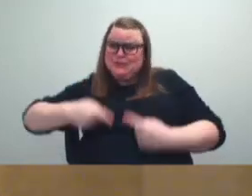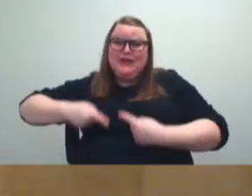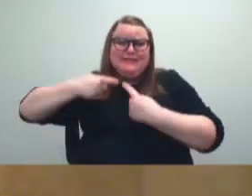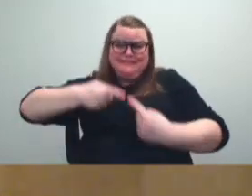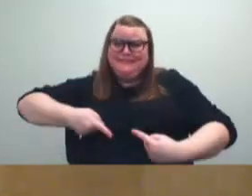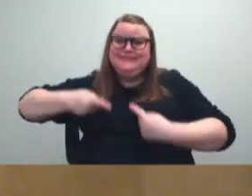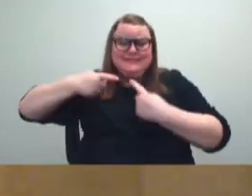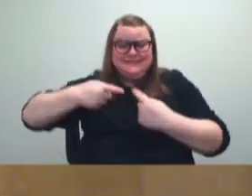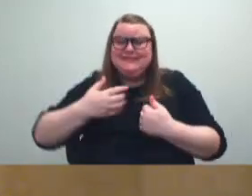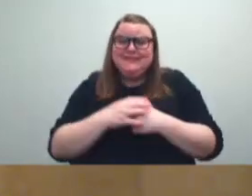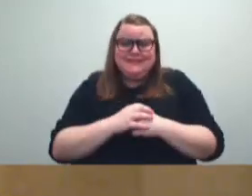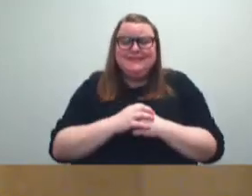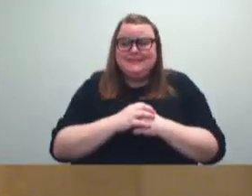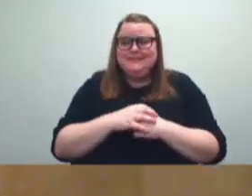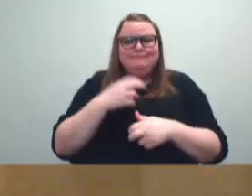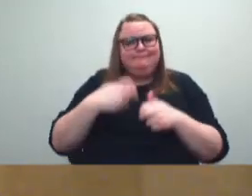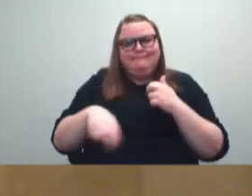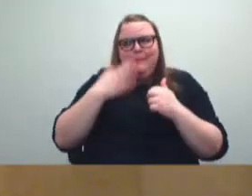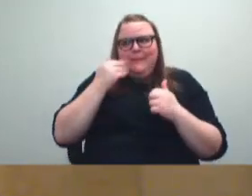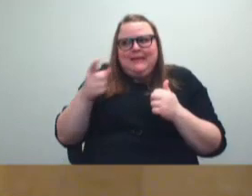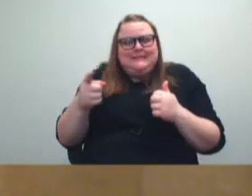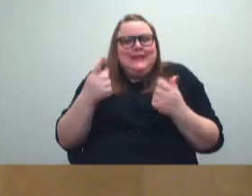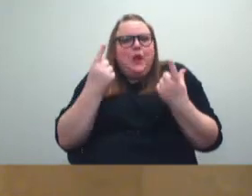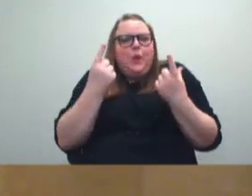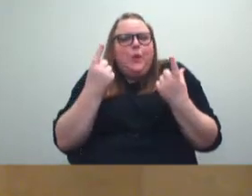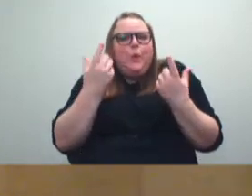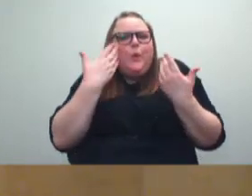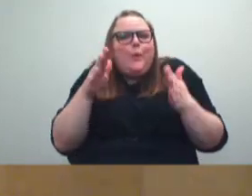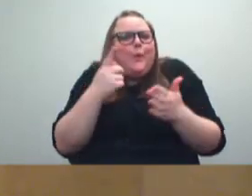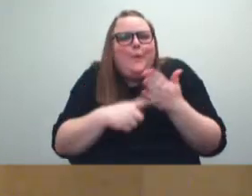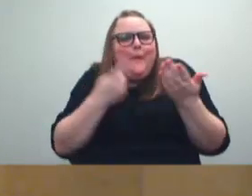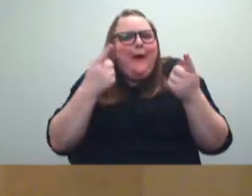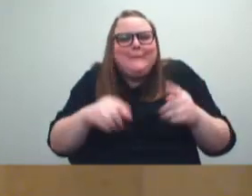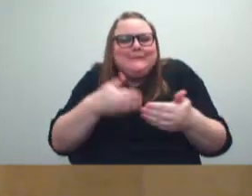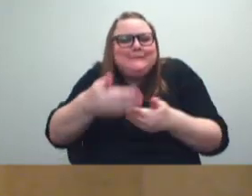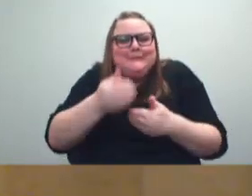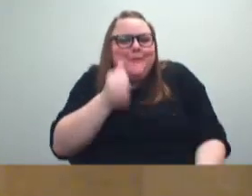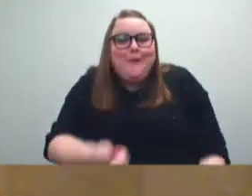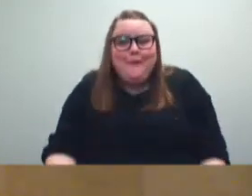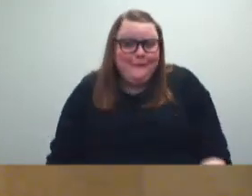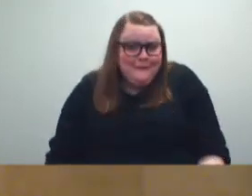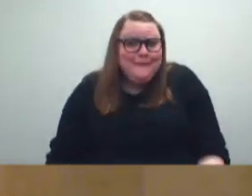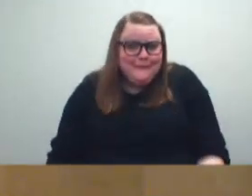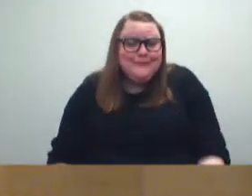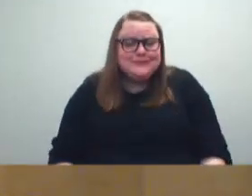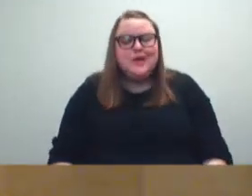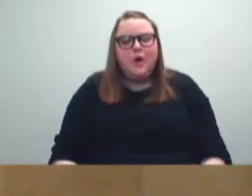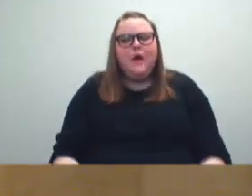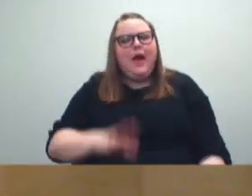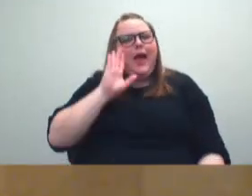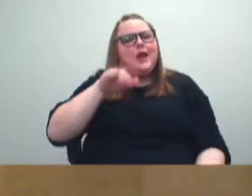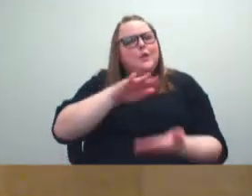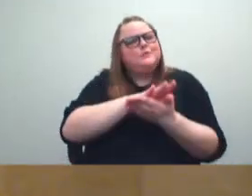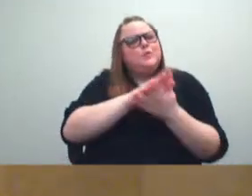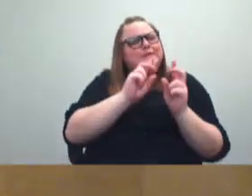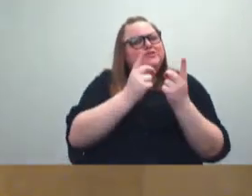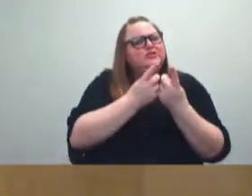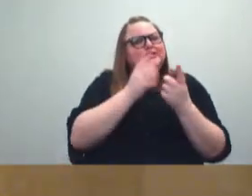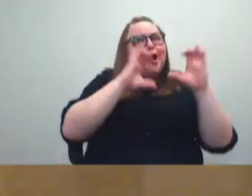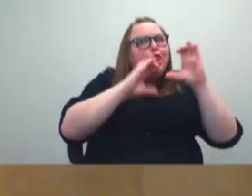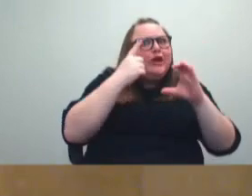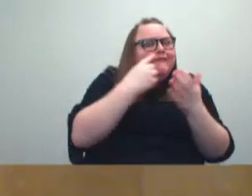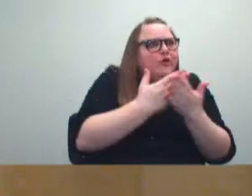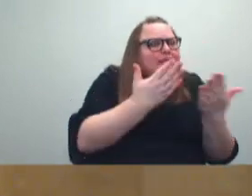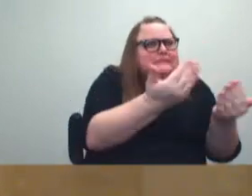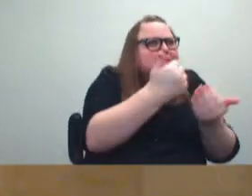just don't know what tomorrow's holding. And so I know our school district's looking for tools like this to help. I do want to reiterate that none of this will ever